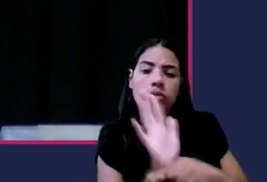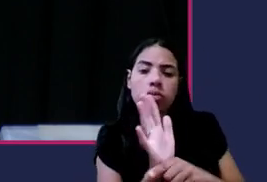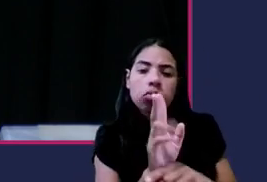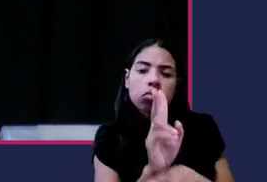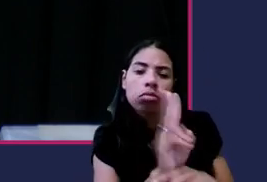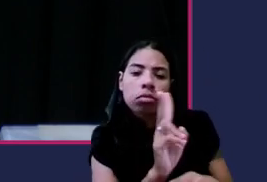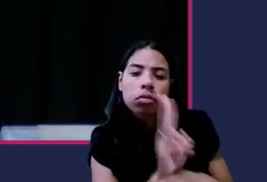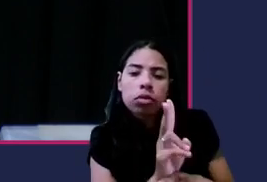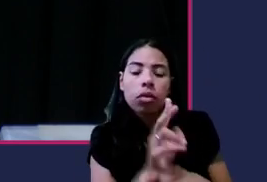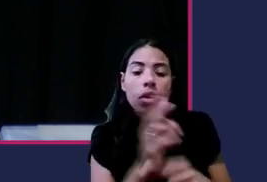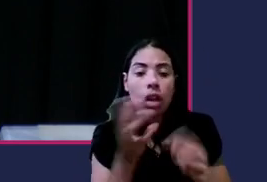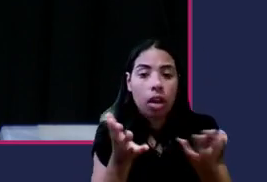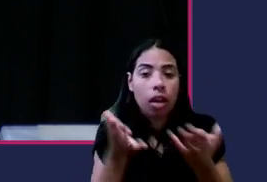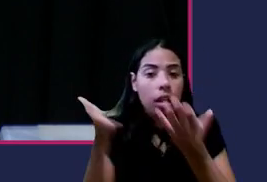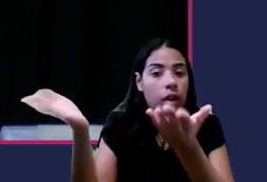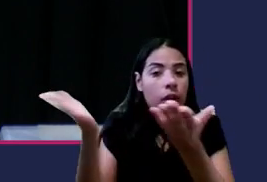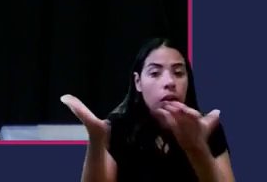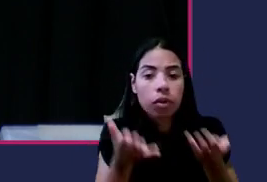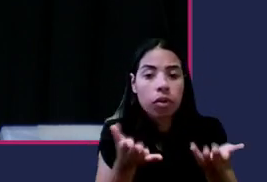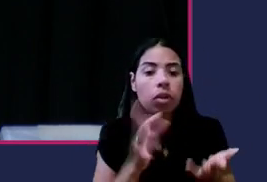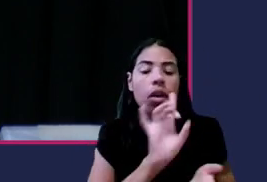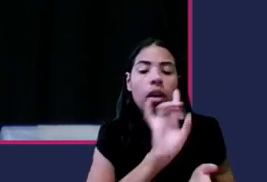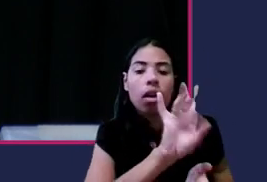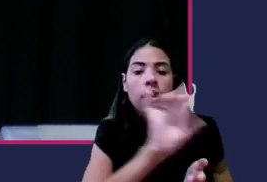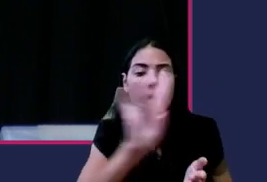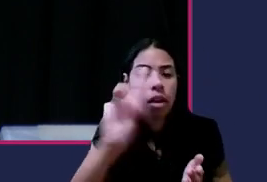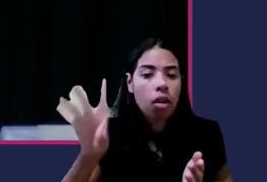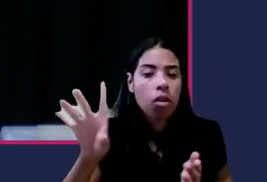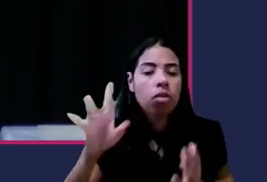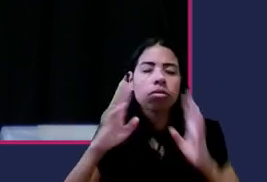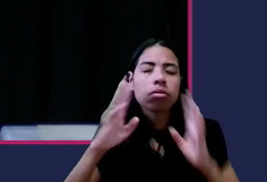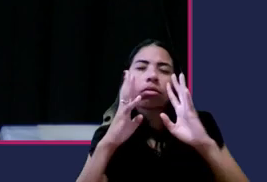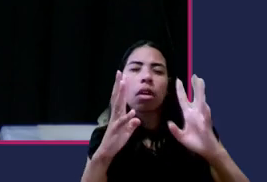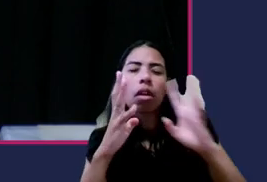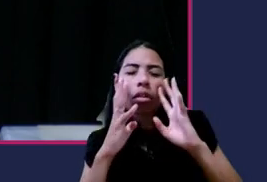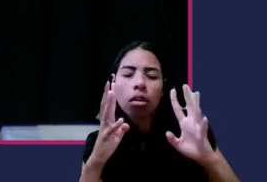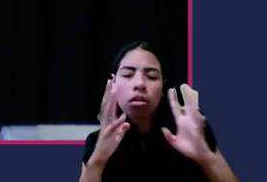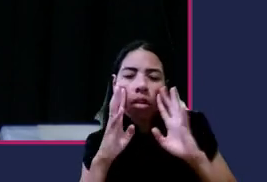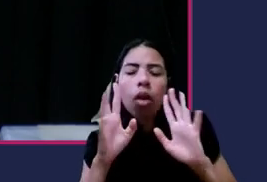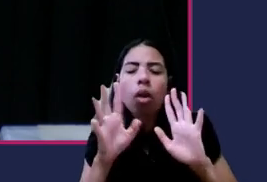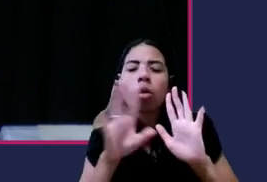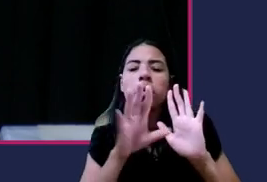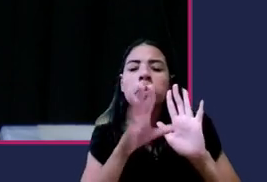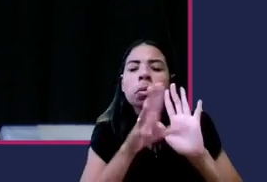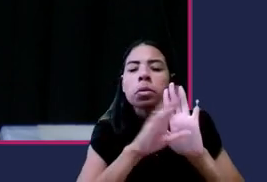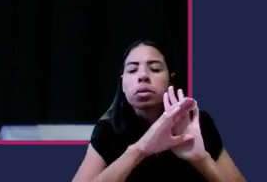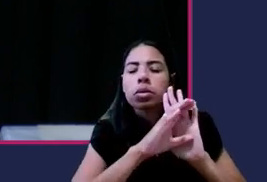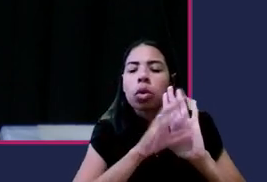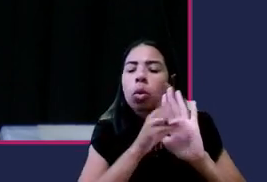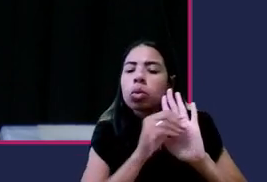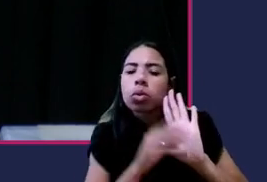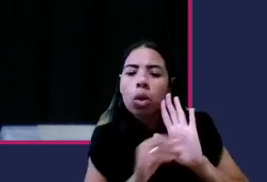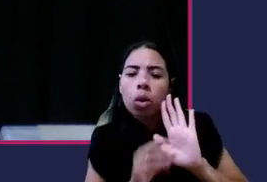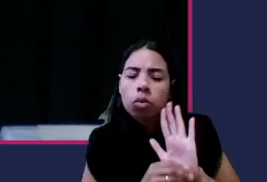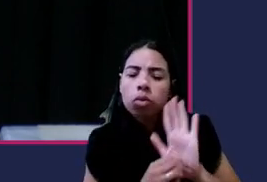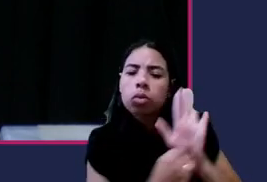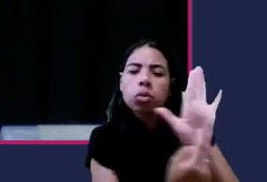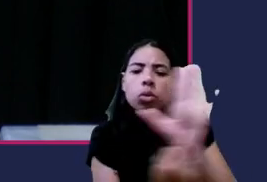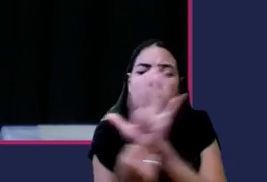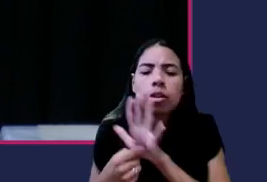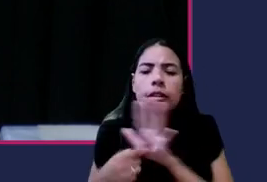to make policies and the love of our caretakers. So I'd like to take a look at the content prepared for this meeting